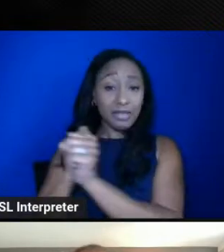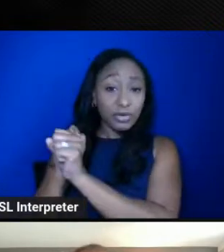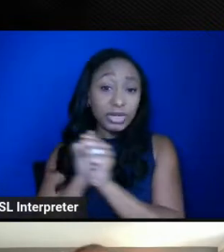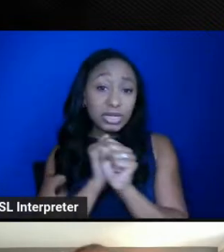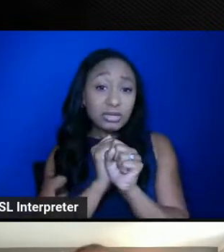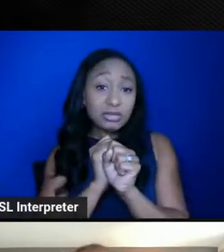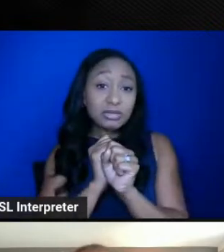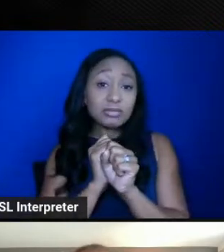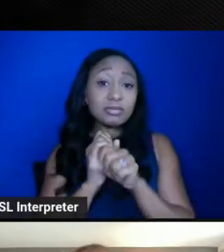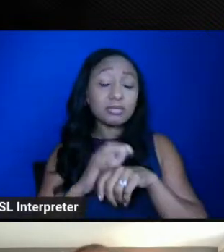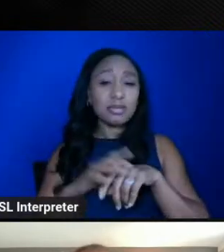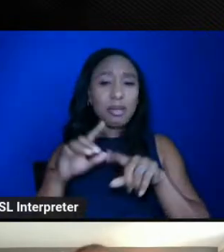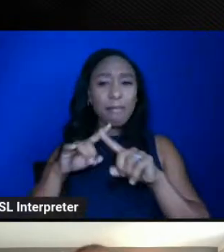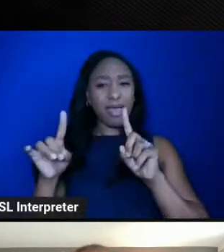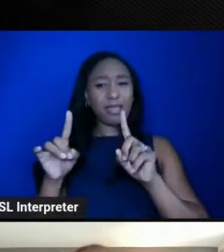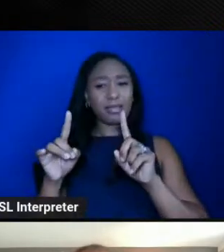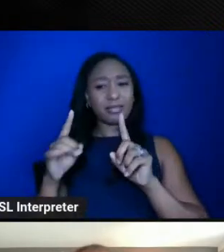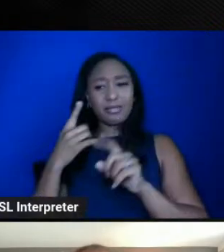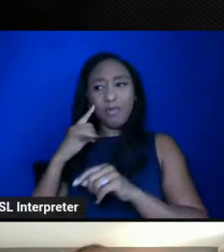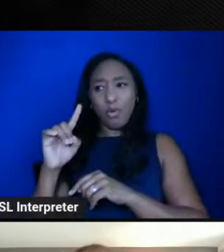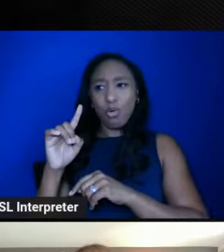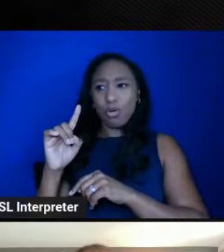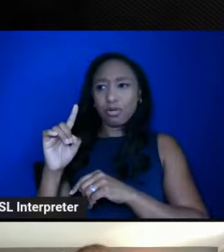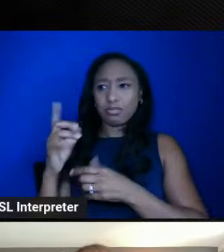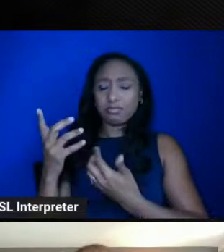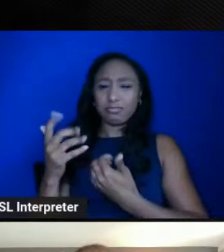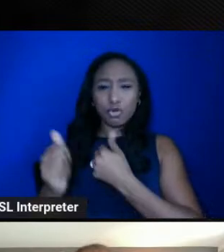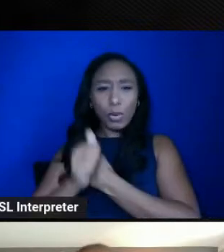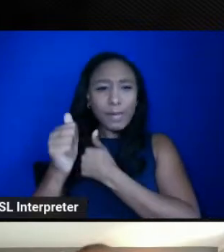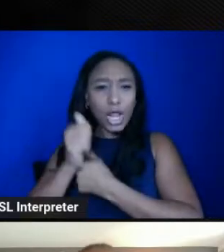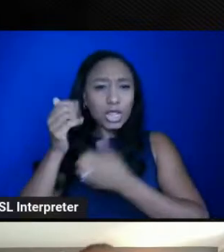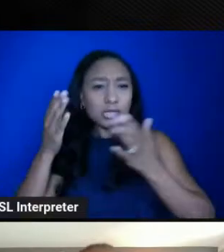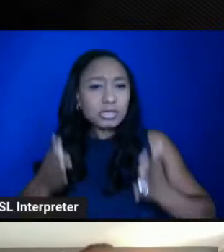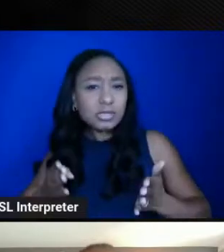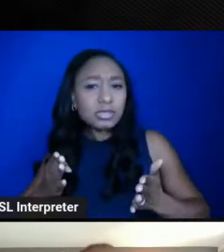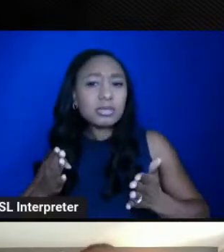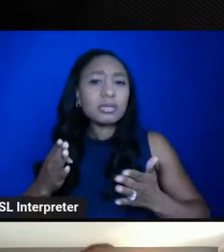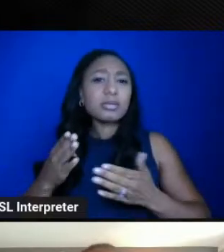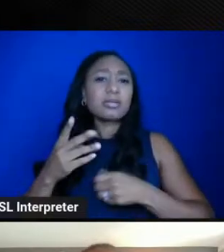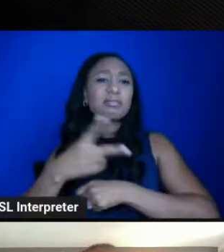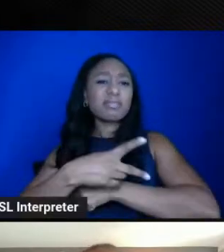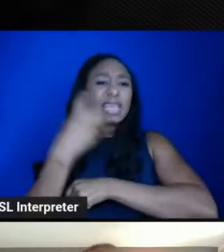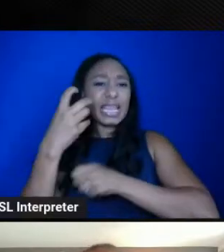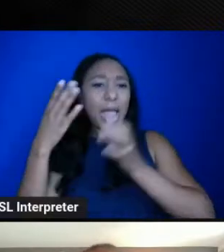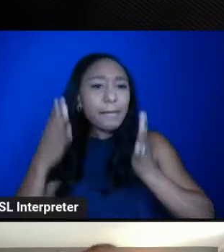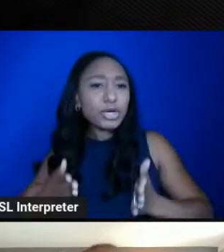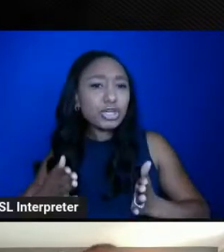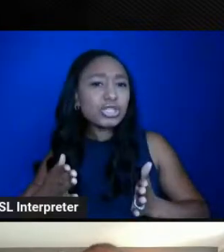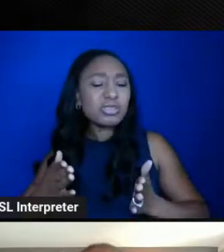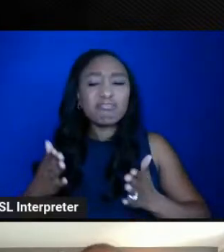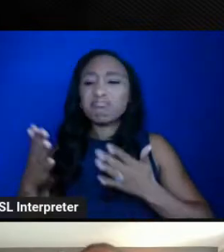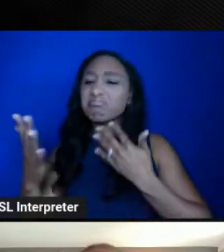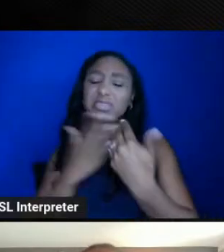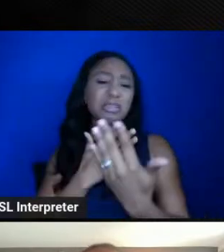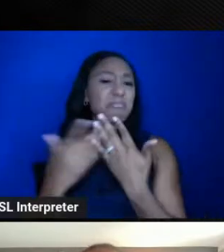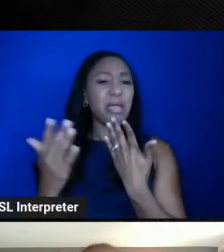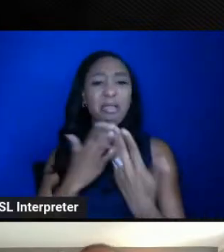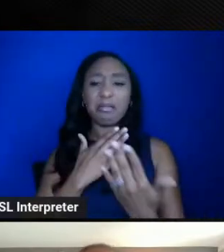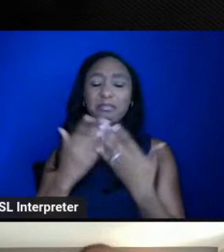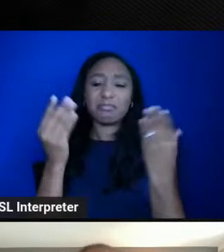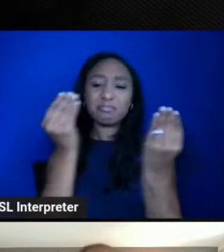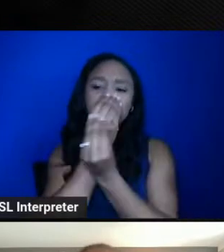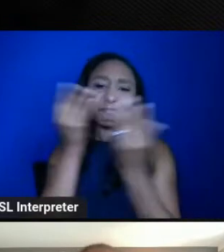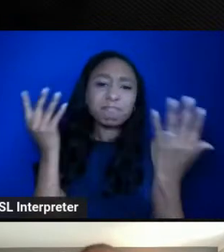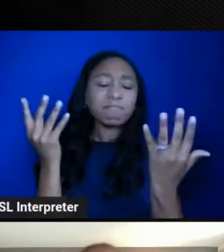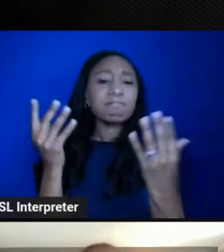But to criminals, to kidnappers, of course, none of that mattered. In truth, early